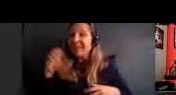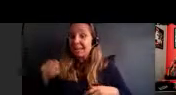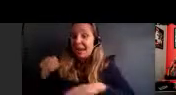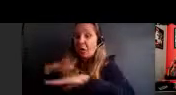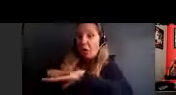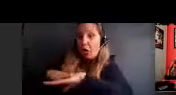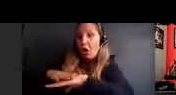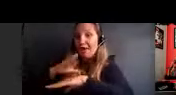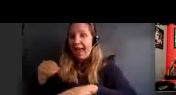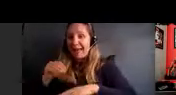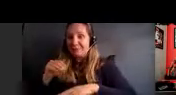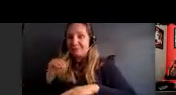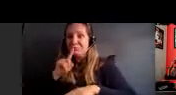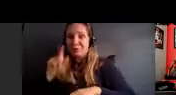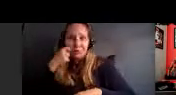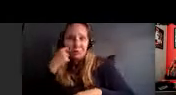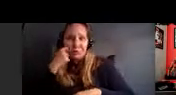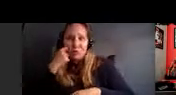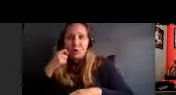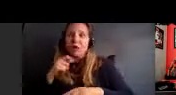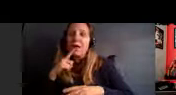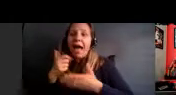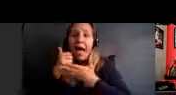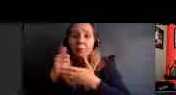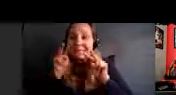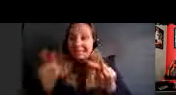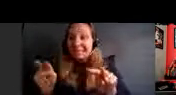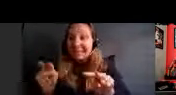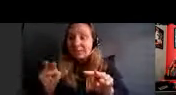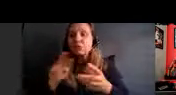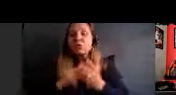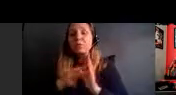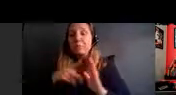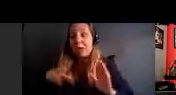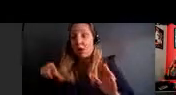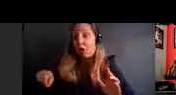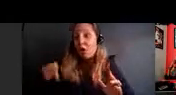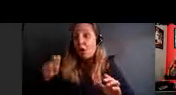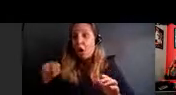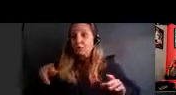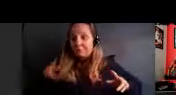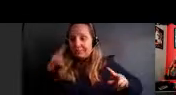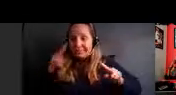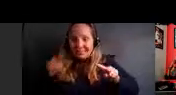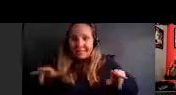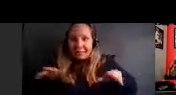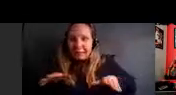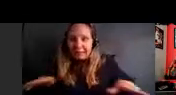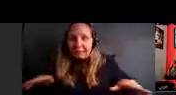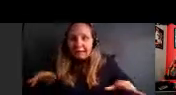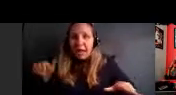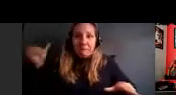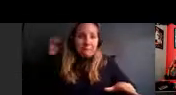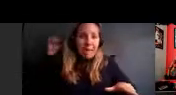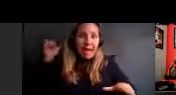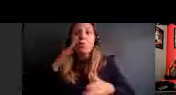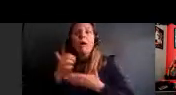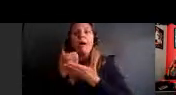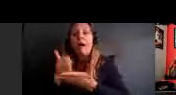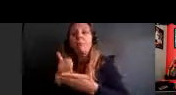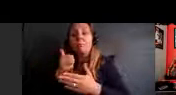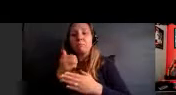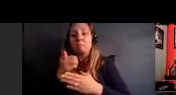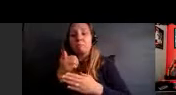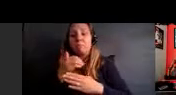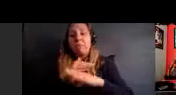and cool, because at nighttime I turn them on and the sides of my chair and the back of my chair light up. And that's also great for not getting hit by cars in the middle of the